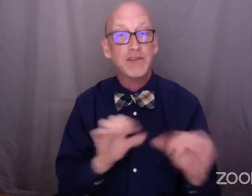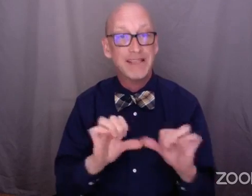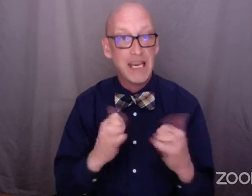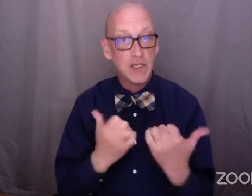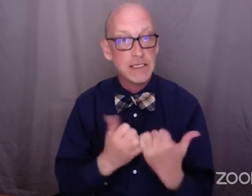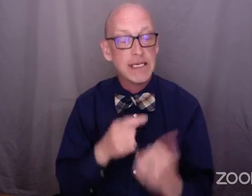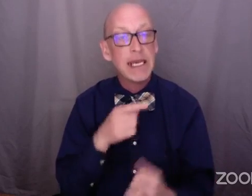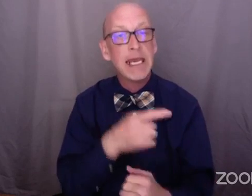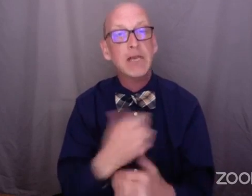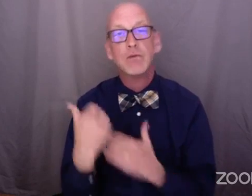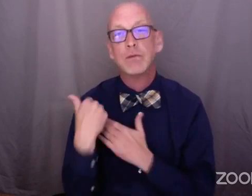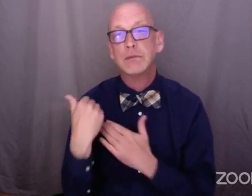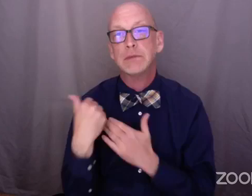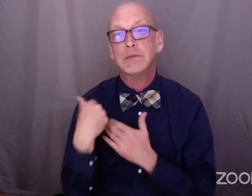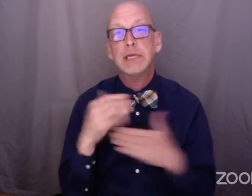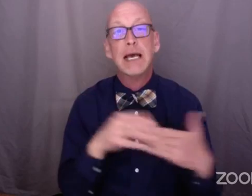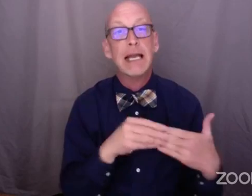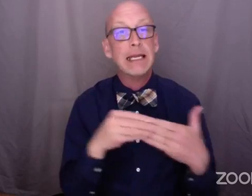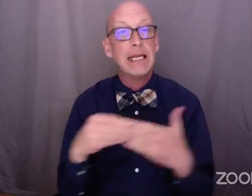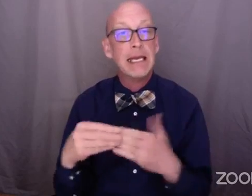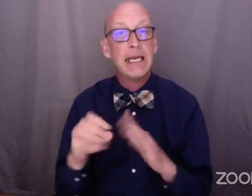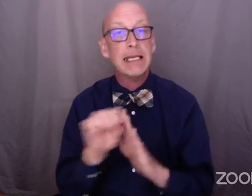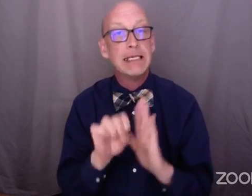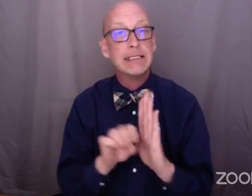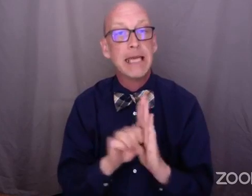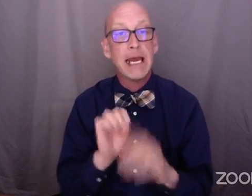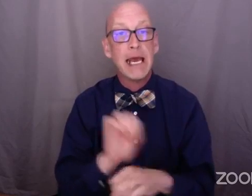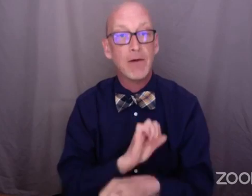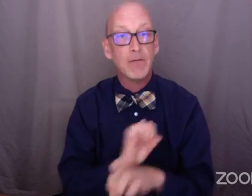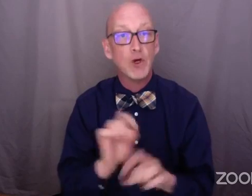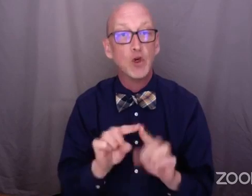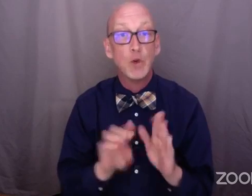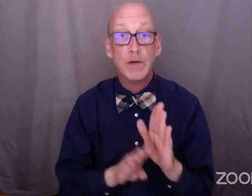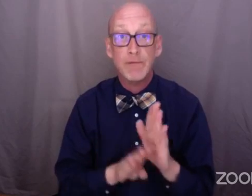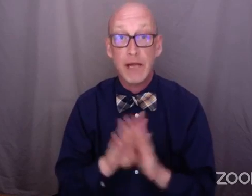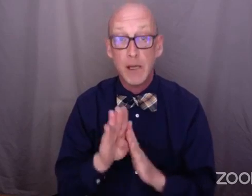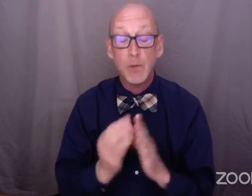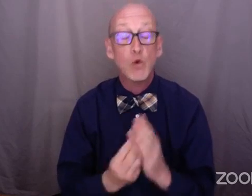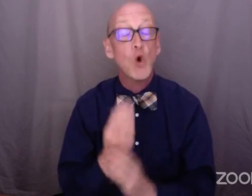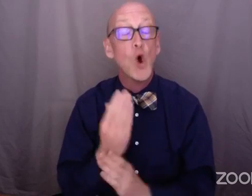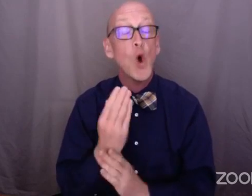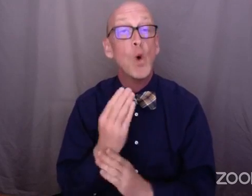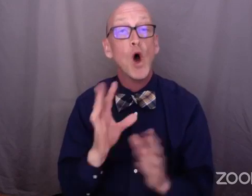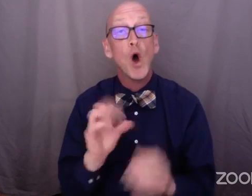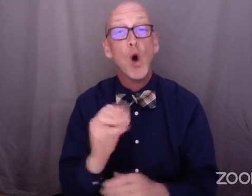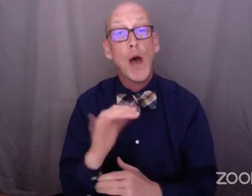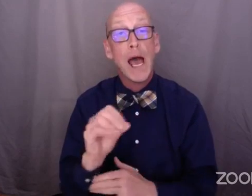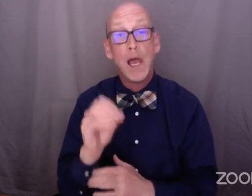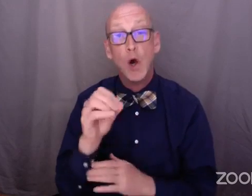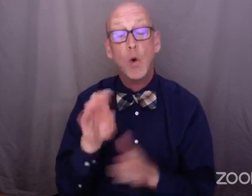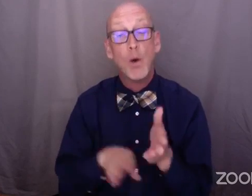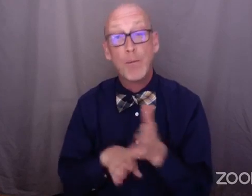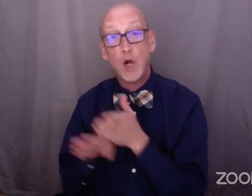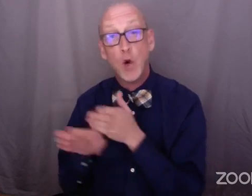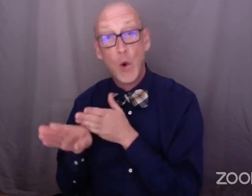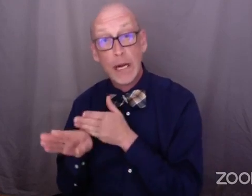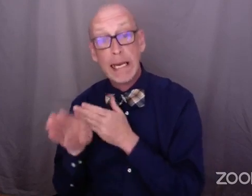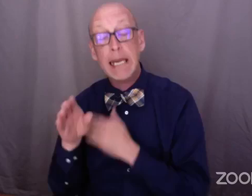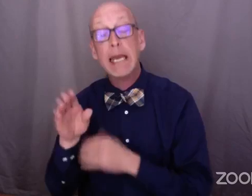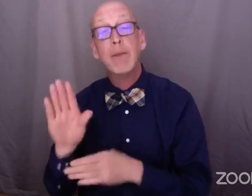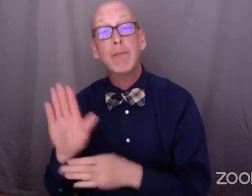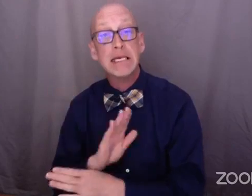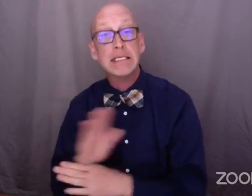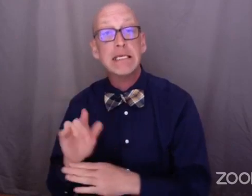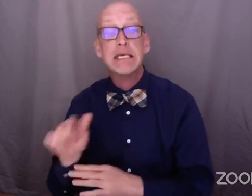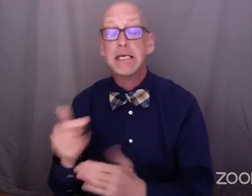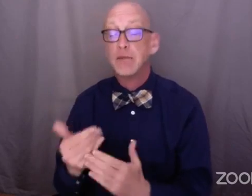He's responsible for leading the state's efforts to develop and grow Ohio minority businesses. He's previously Vice President of